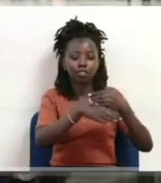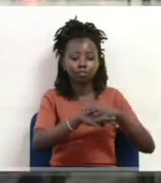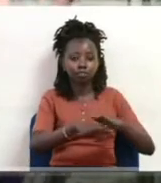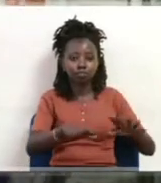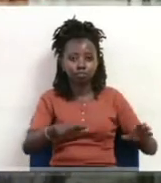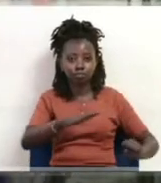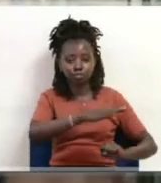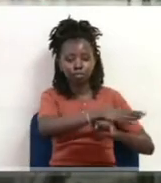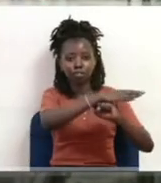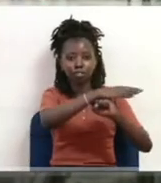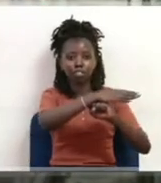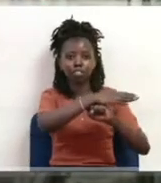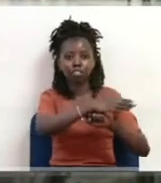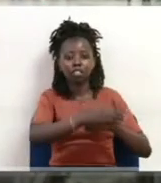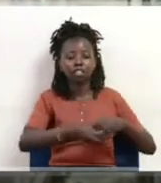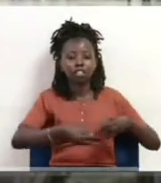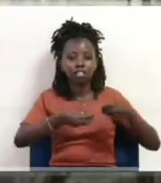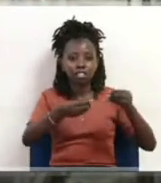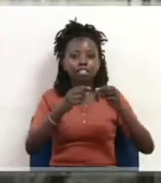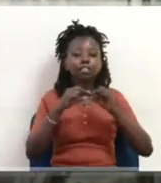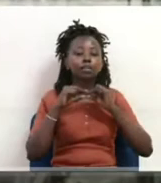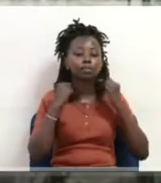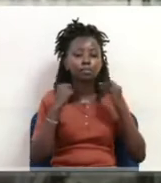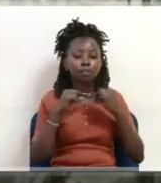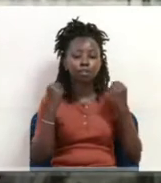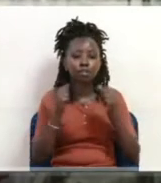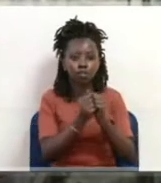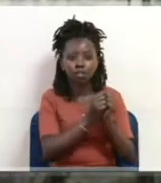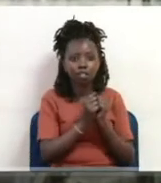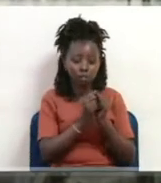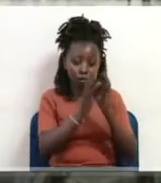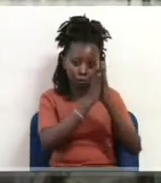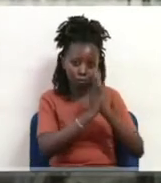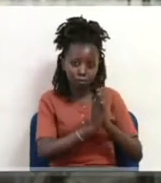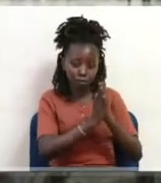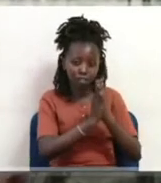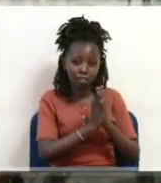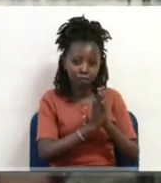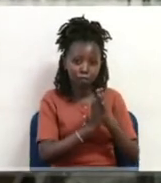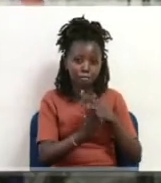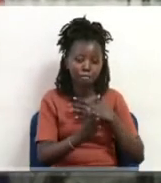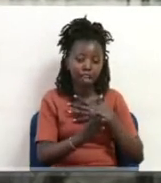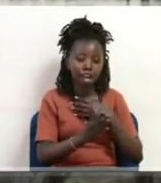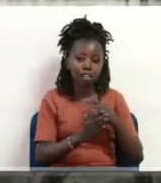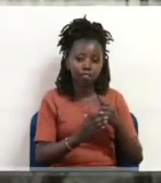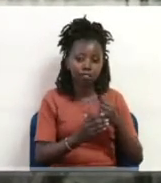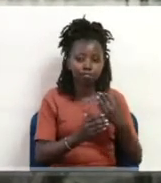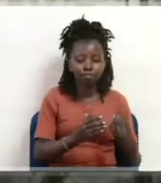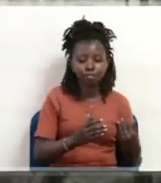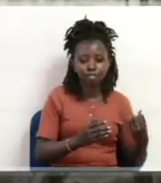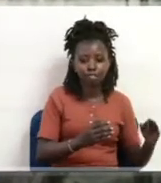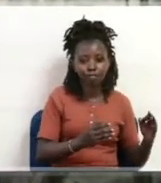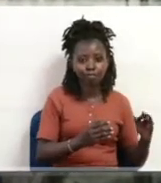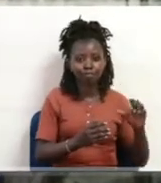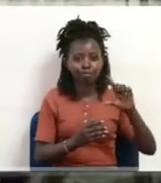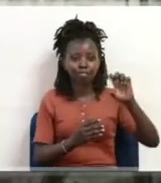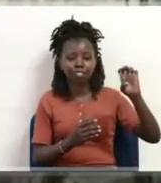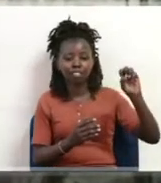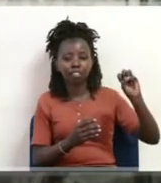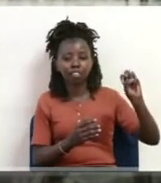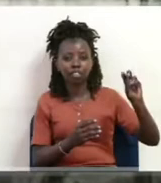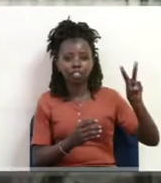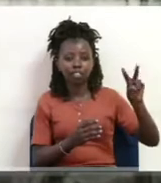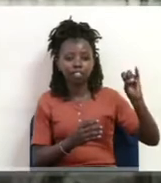their apparel with the trumpets, and the Levites and the son of Asaph with the cymbals, to praise the